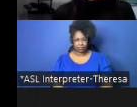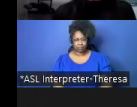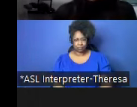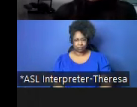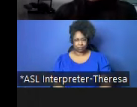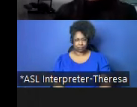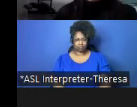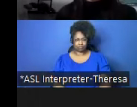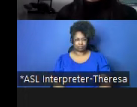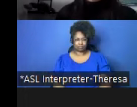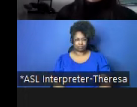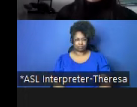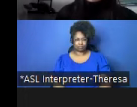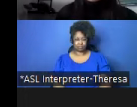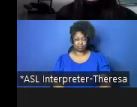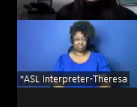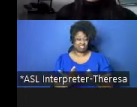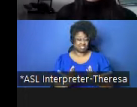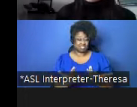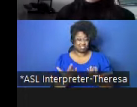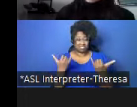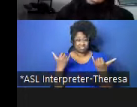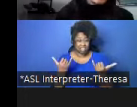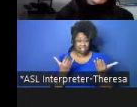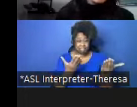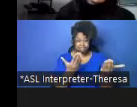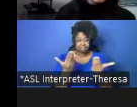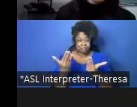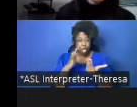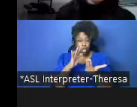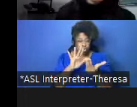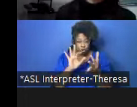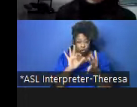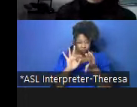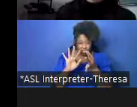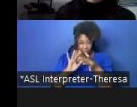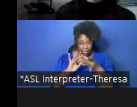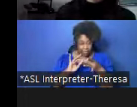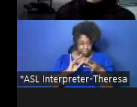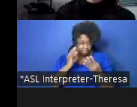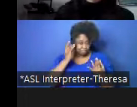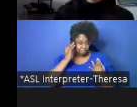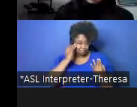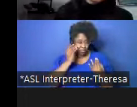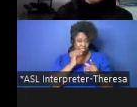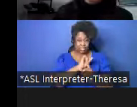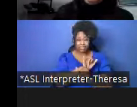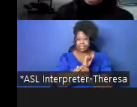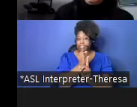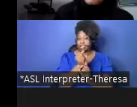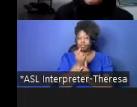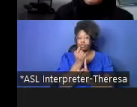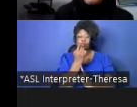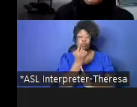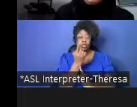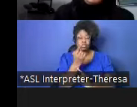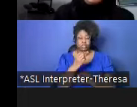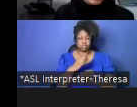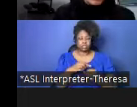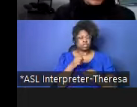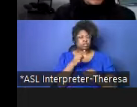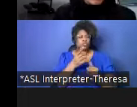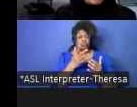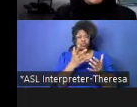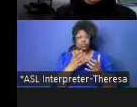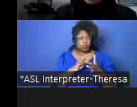So we'd love to get your feedback on scenario 1. You know, what are some things that you really would like to see advance